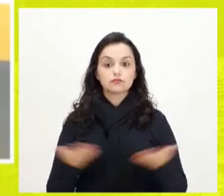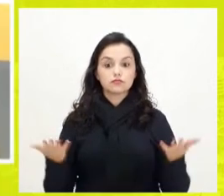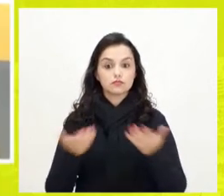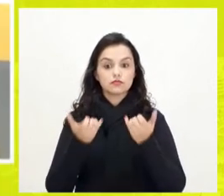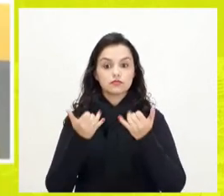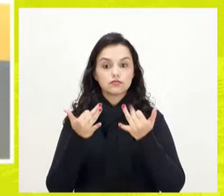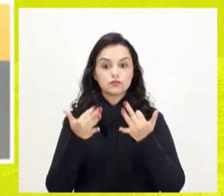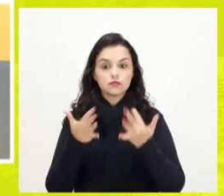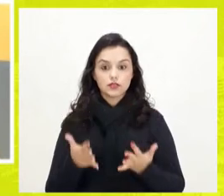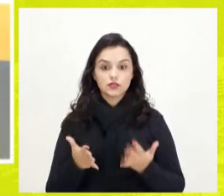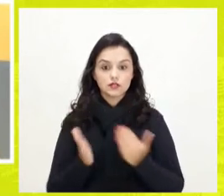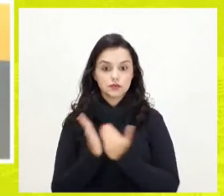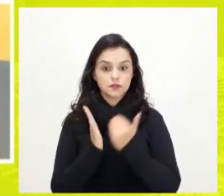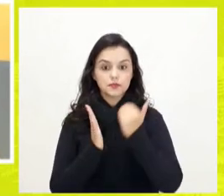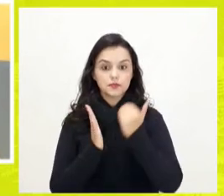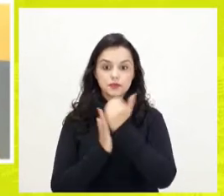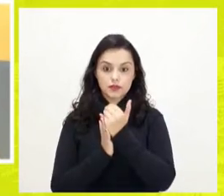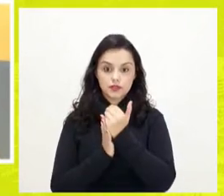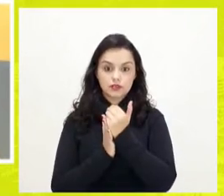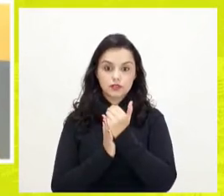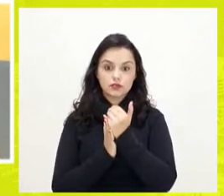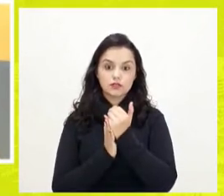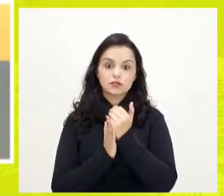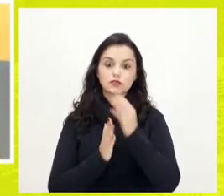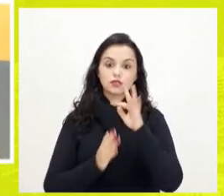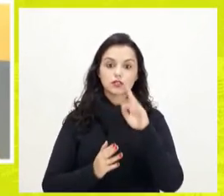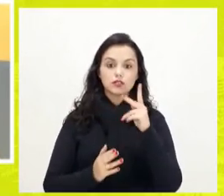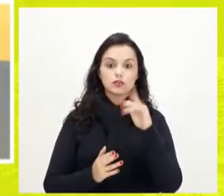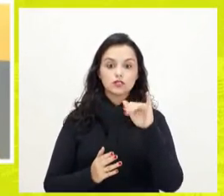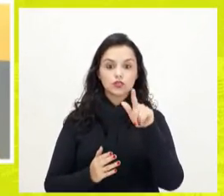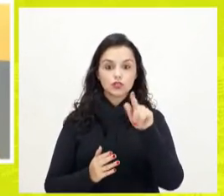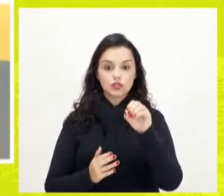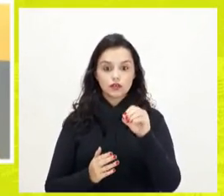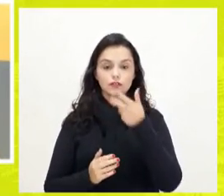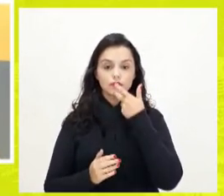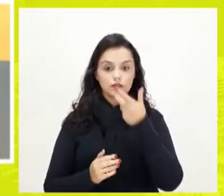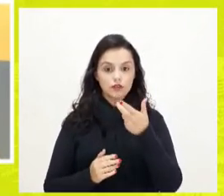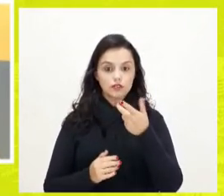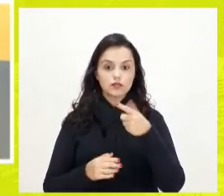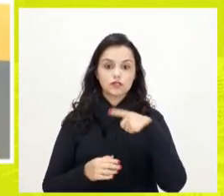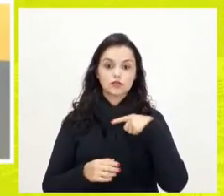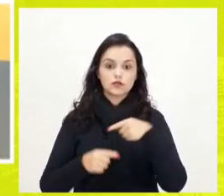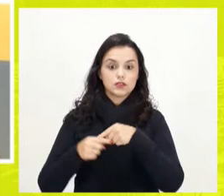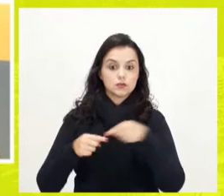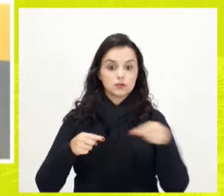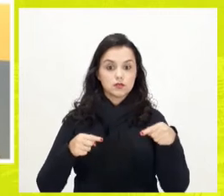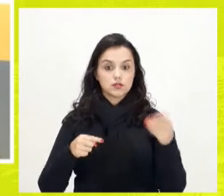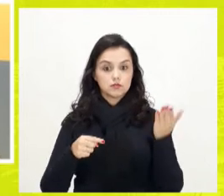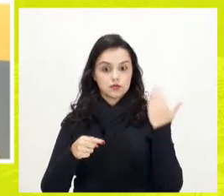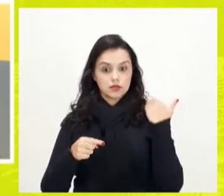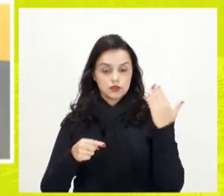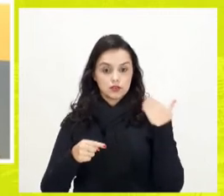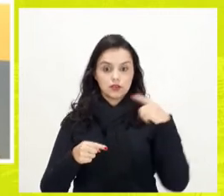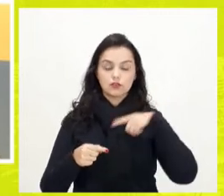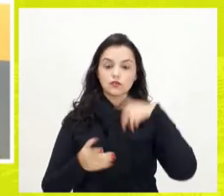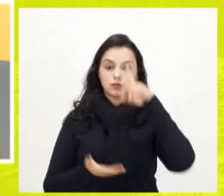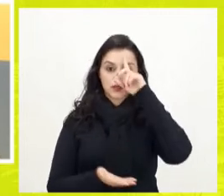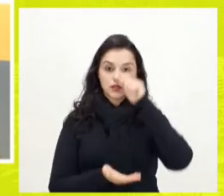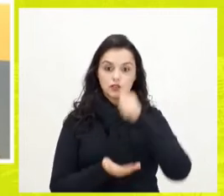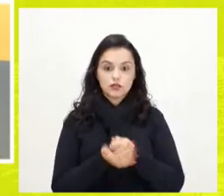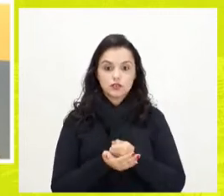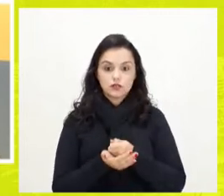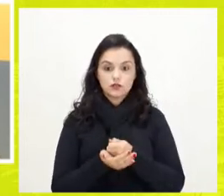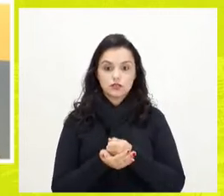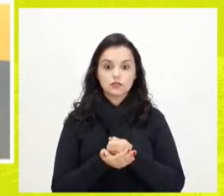and just to link what thiago said last week we made a very